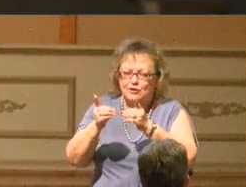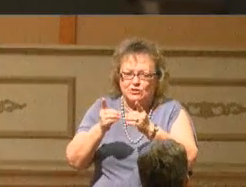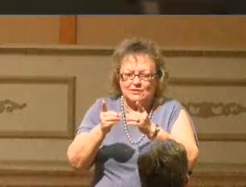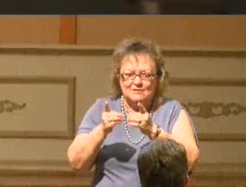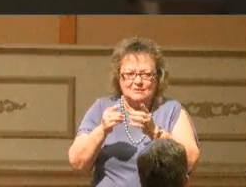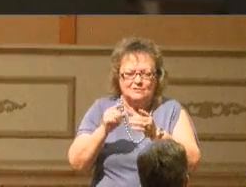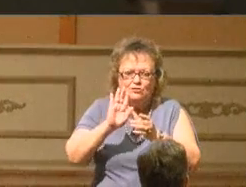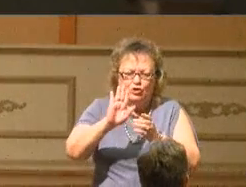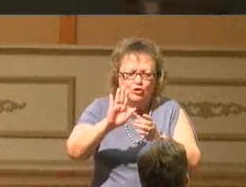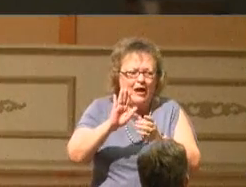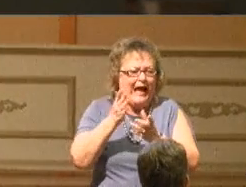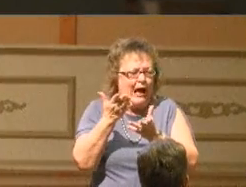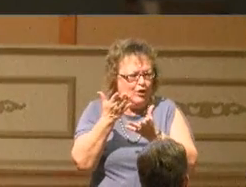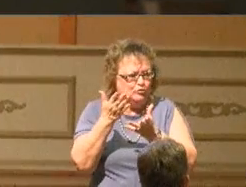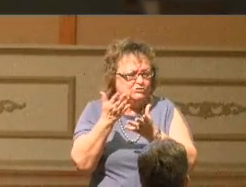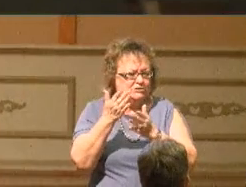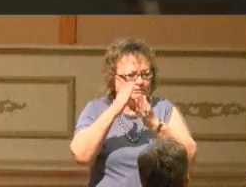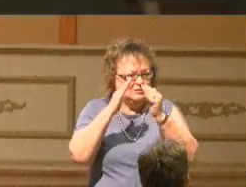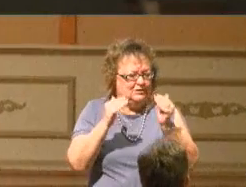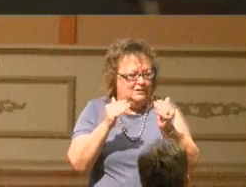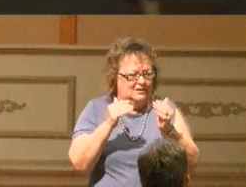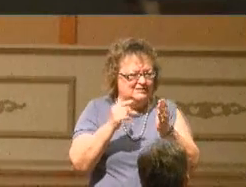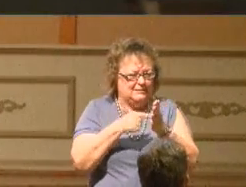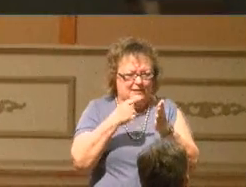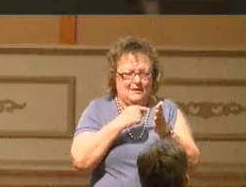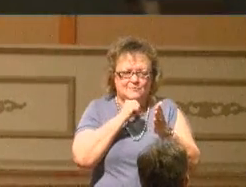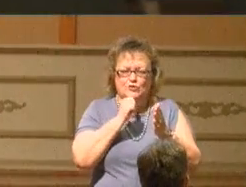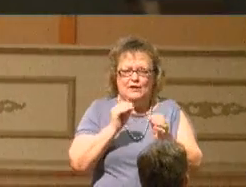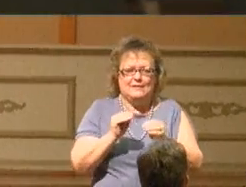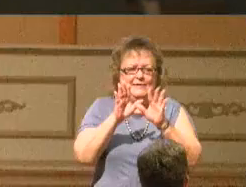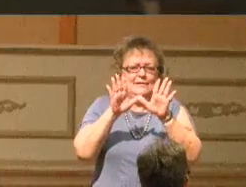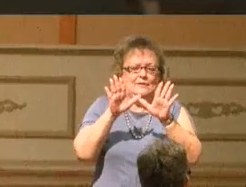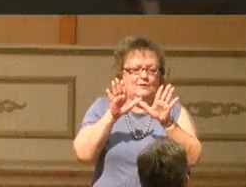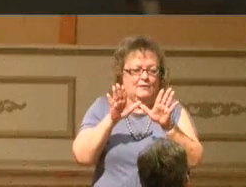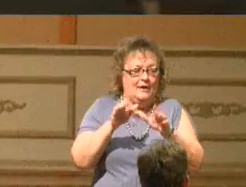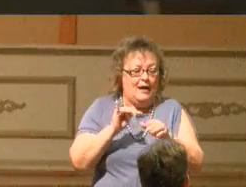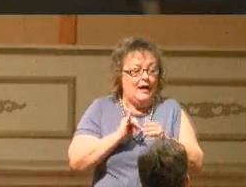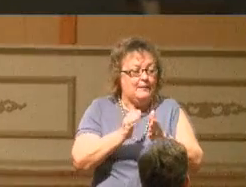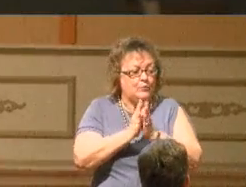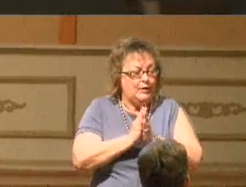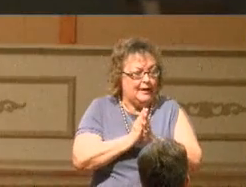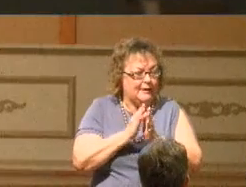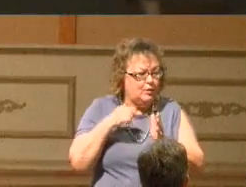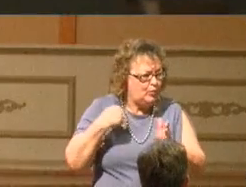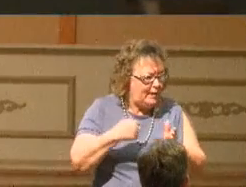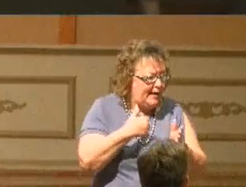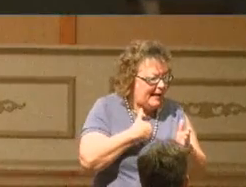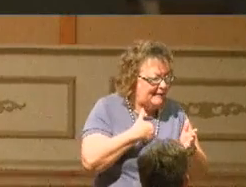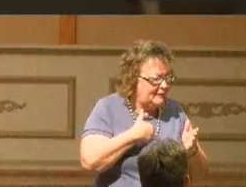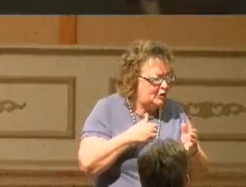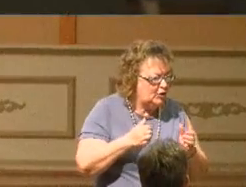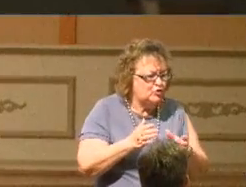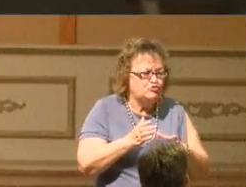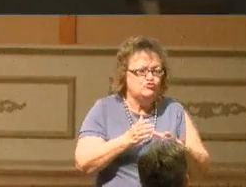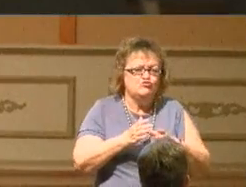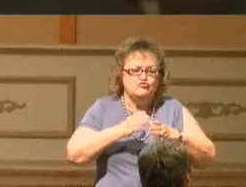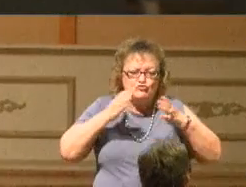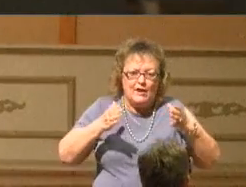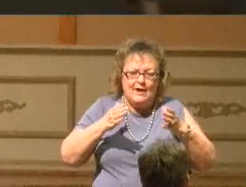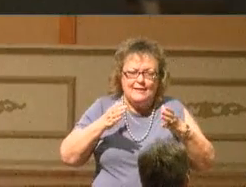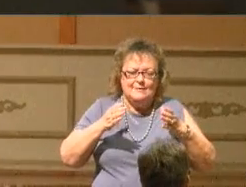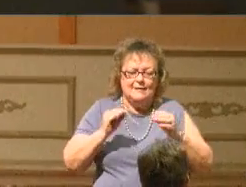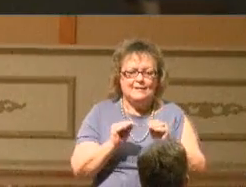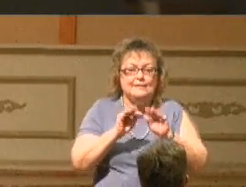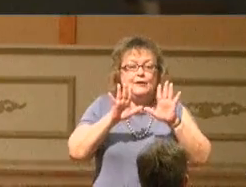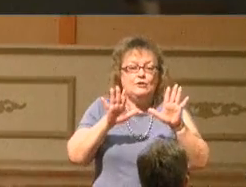Directions can sometimes be unclear. I'm praying that as as we have great clarity in this